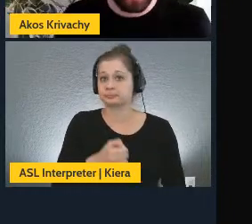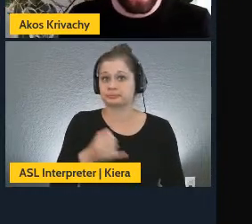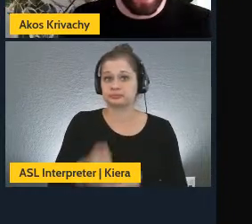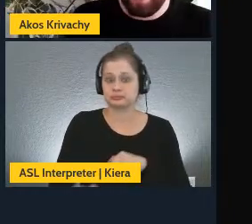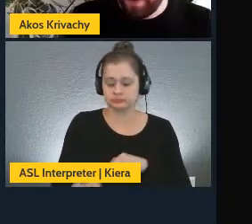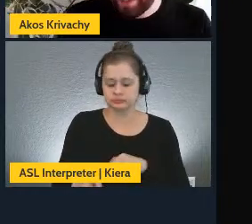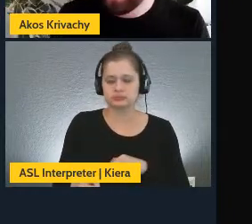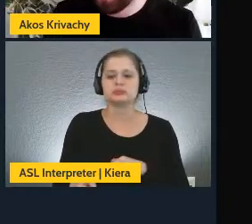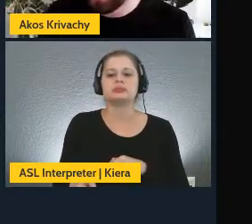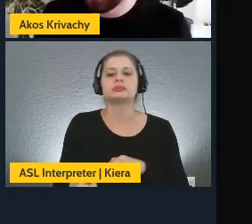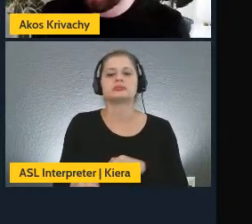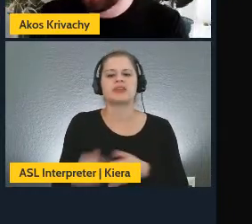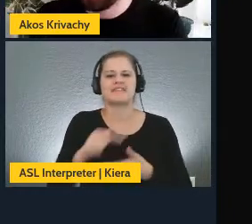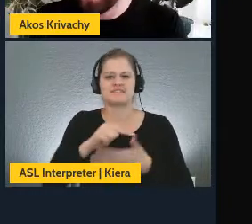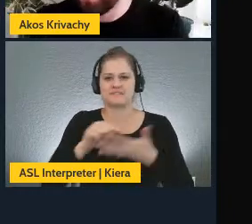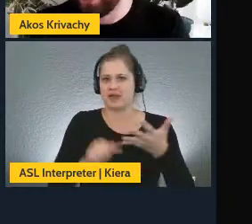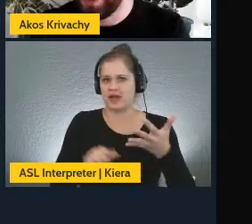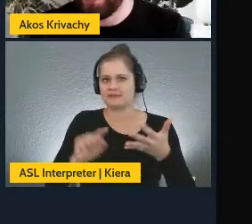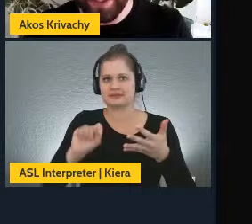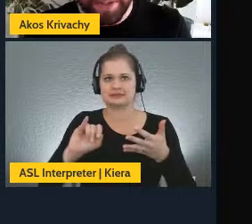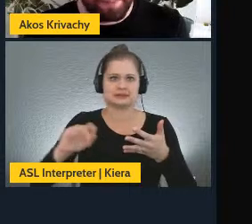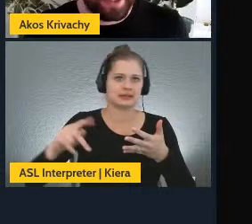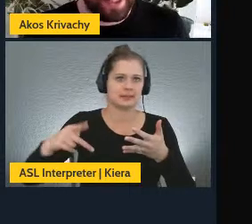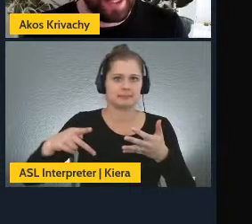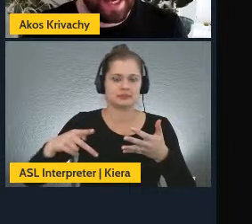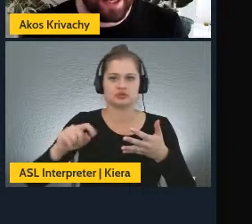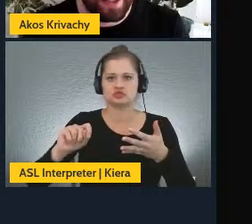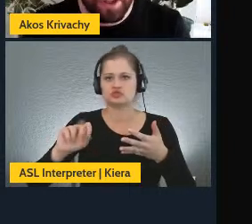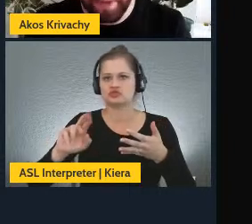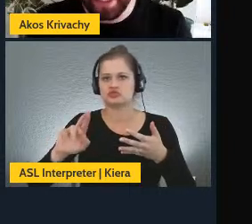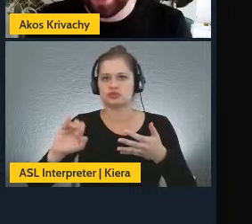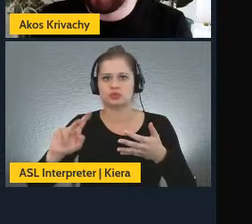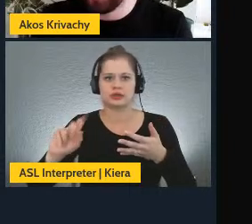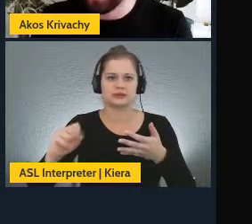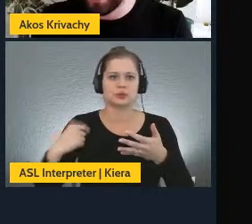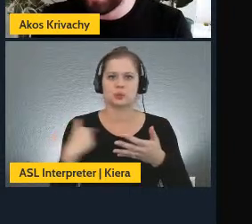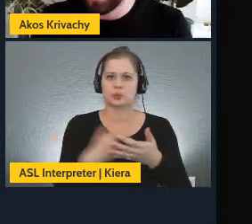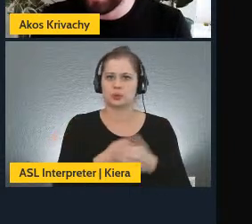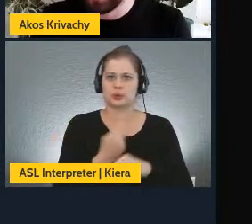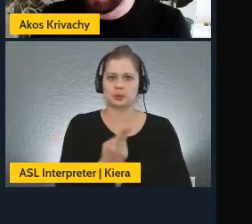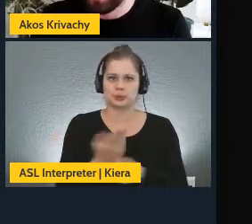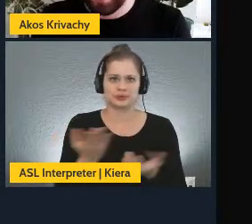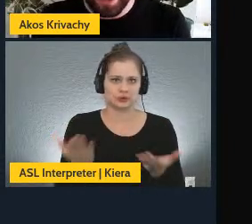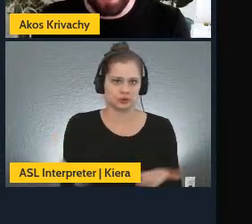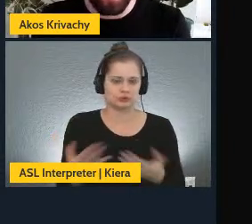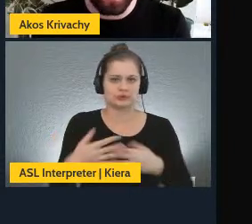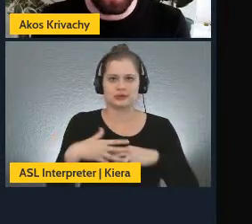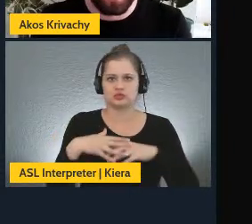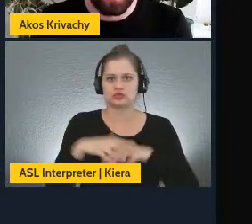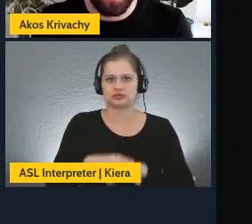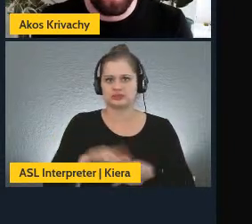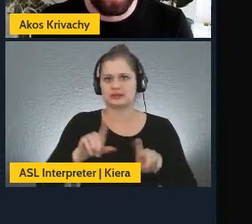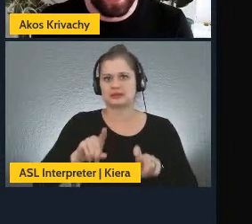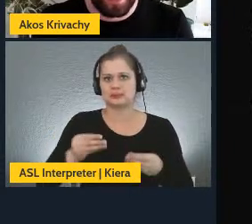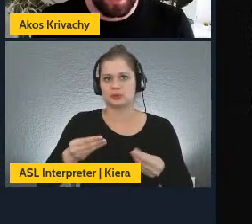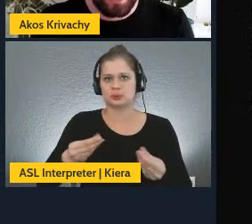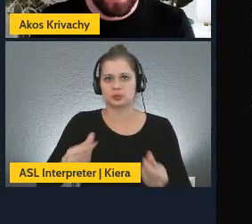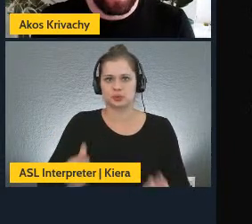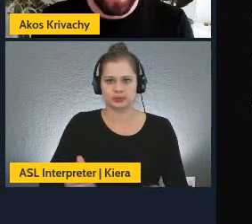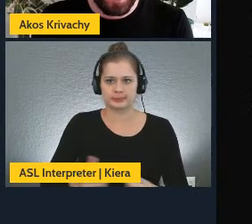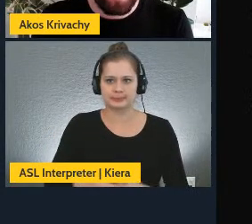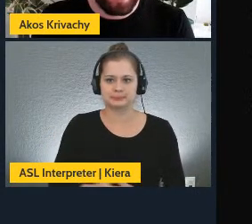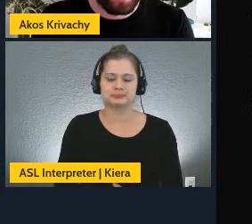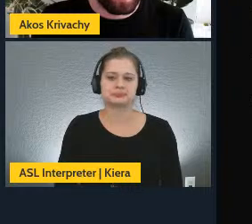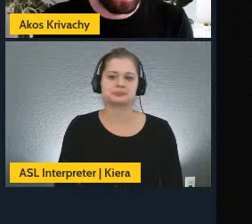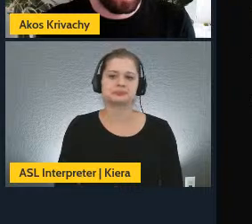talk with kind of 5 tips and tricks we use at Plane to make integration testing as smooth as possible.